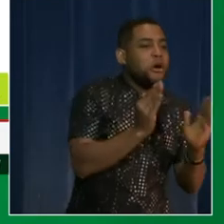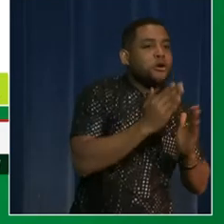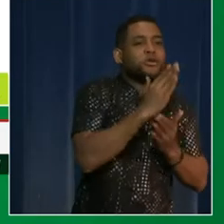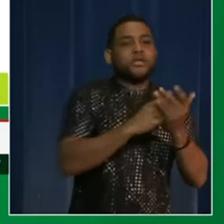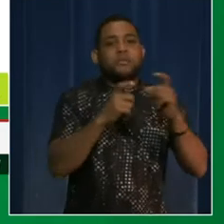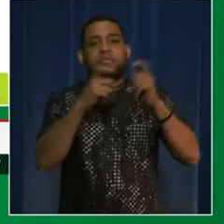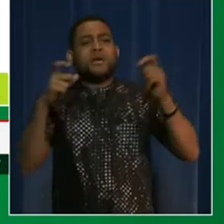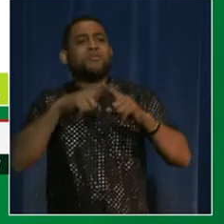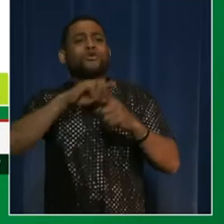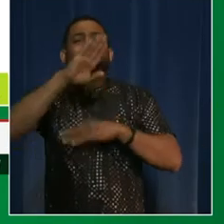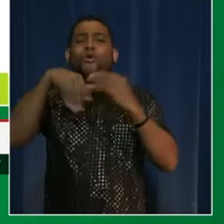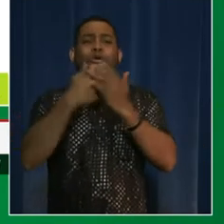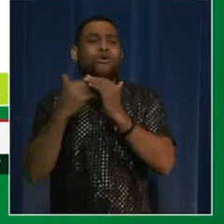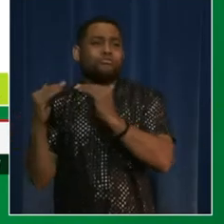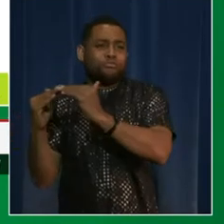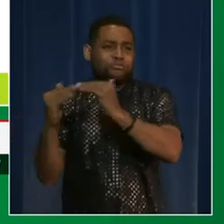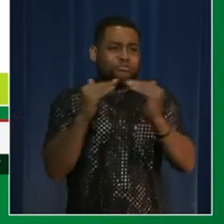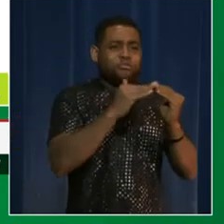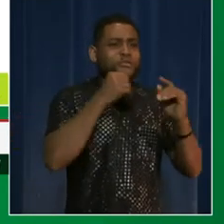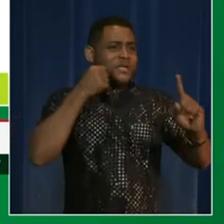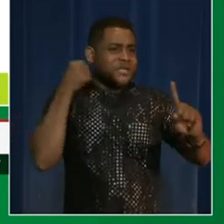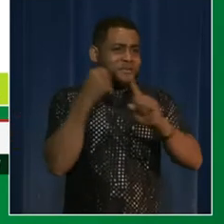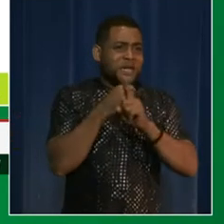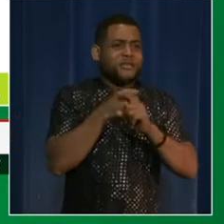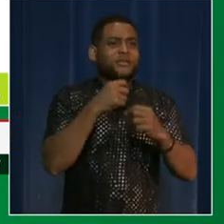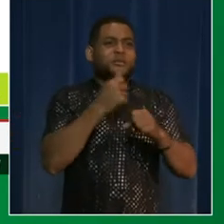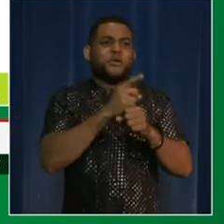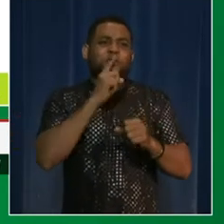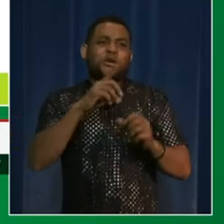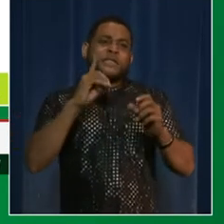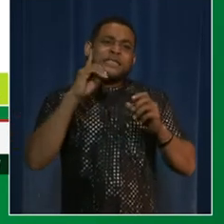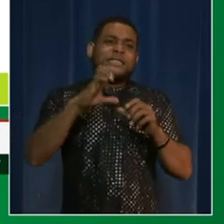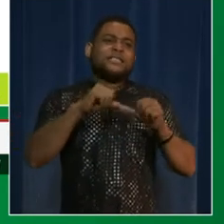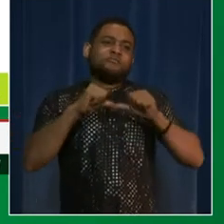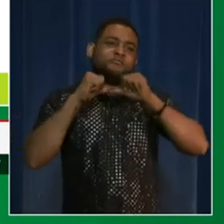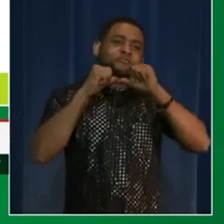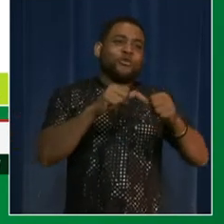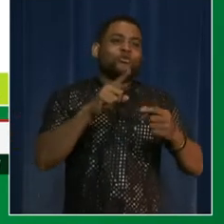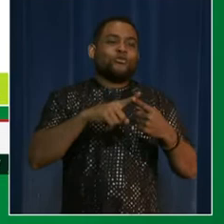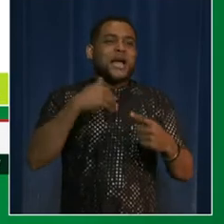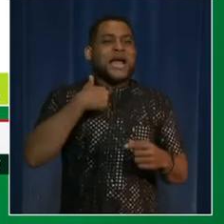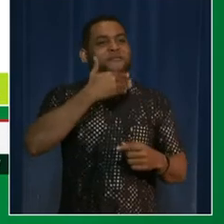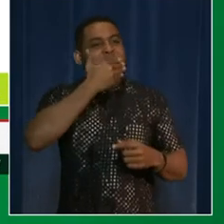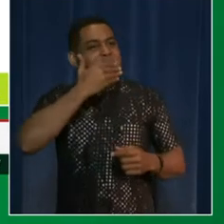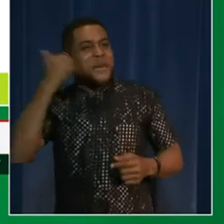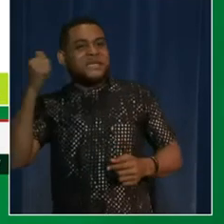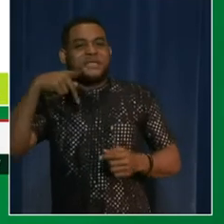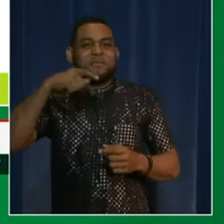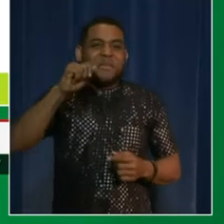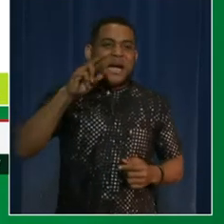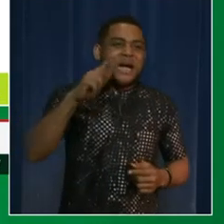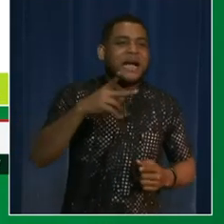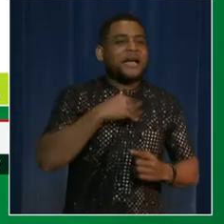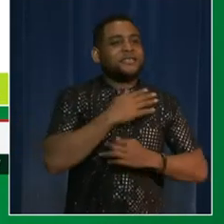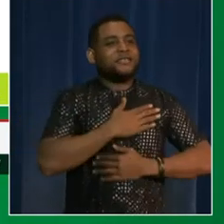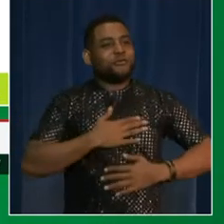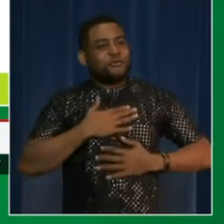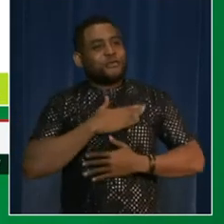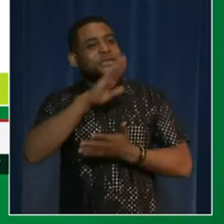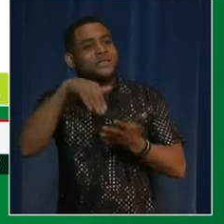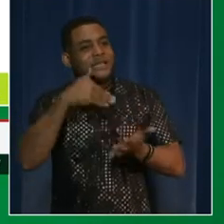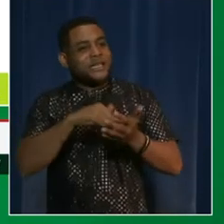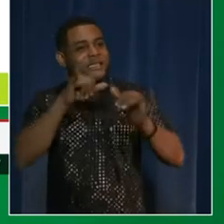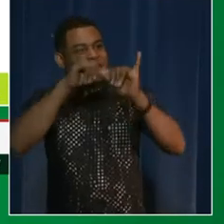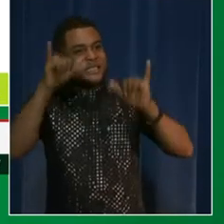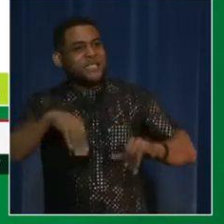equally impactful in ensuring that the district maintains its status as having the best parks and recreation system in the nation. Thank you